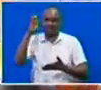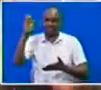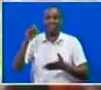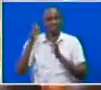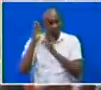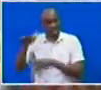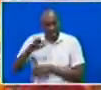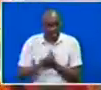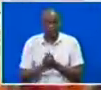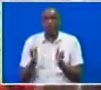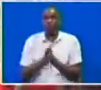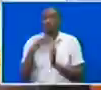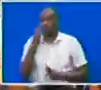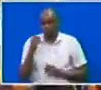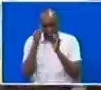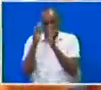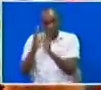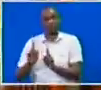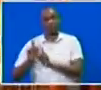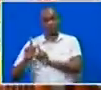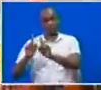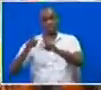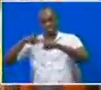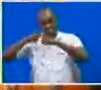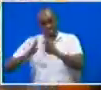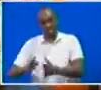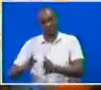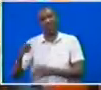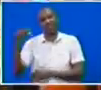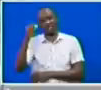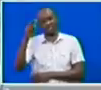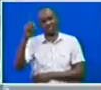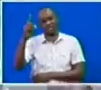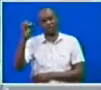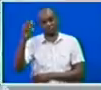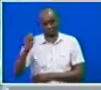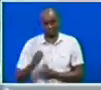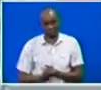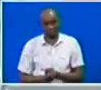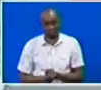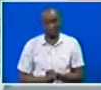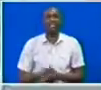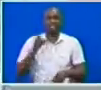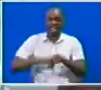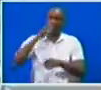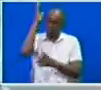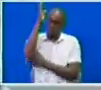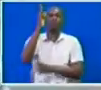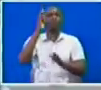Kilifi, accompanied by his new running mate engineer Gideon Edmond Saburi. Mwenyezi Mungu